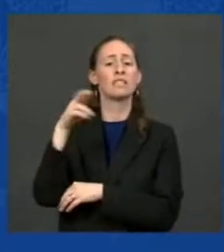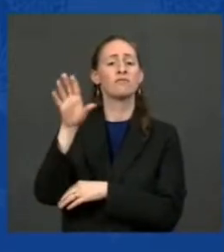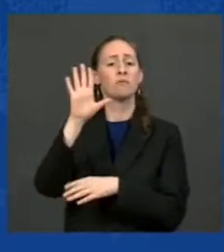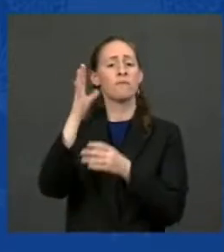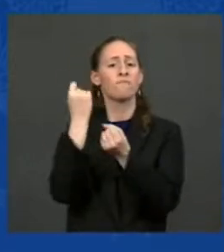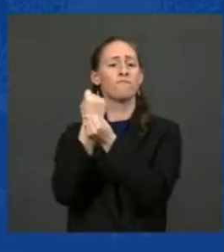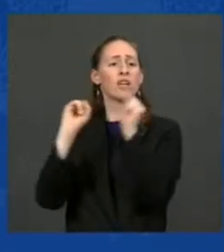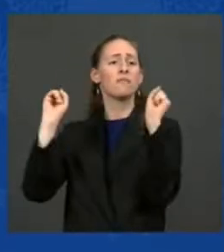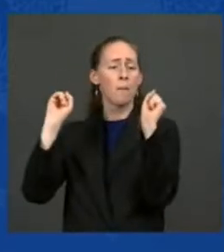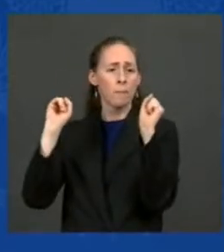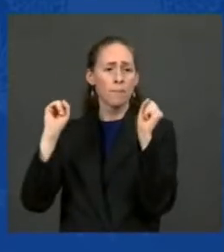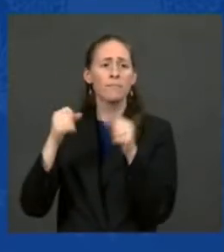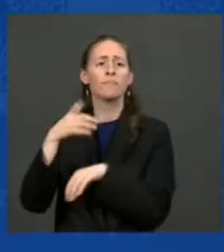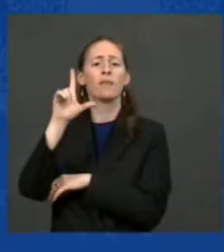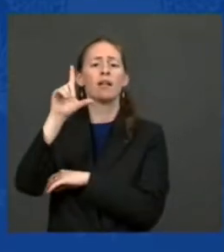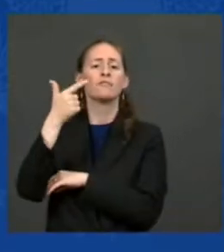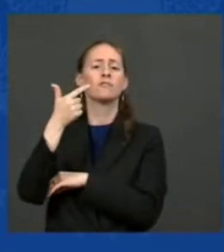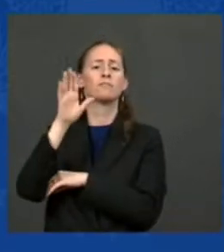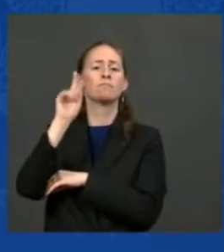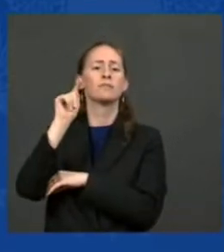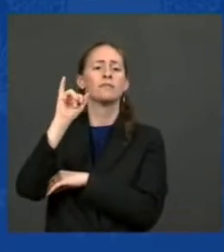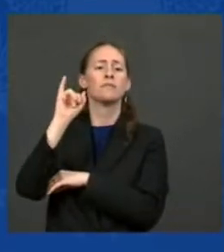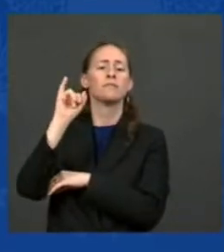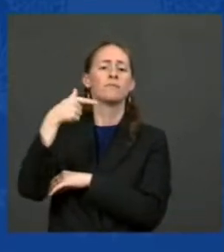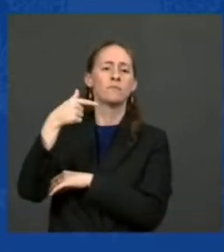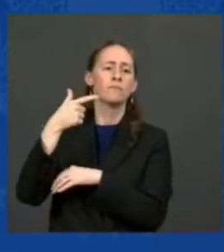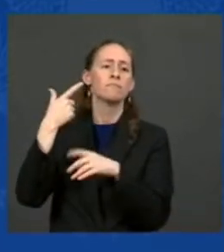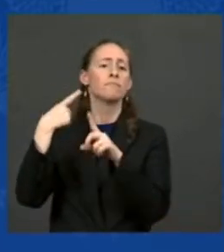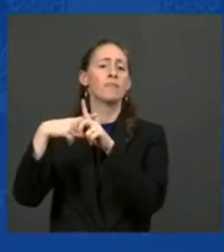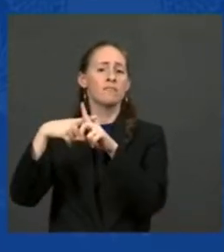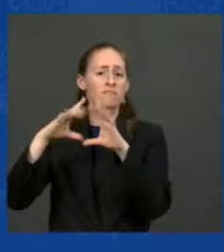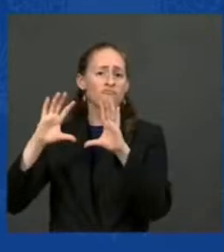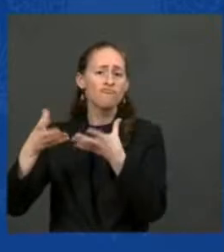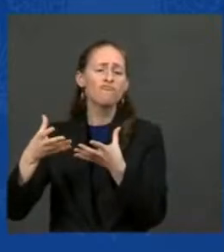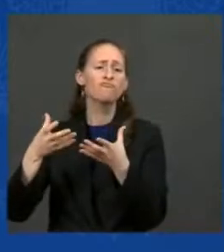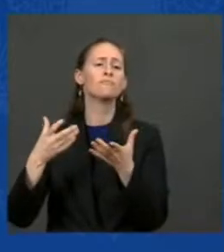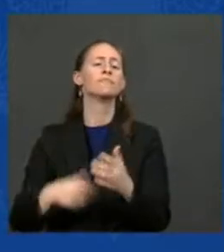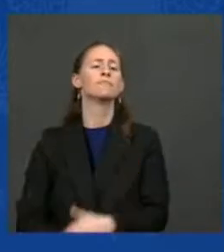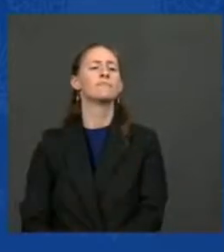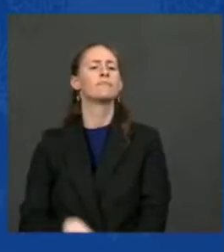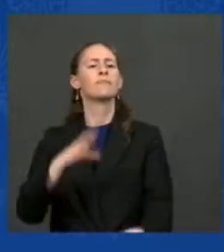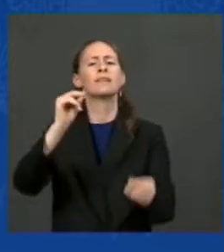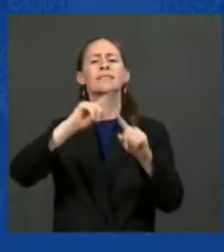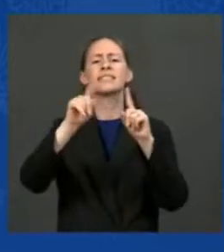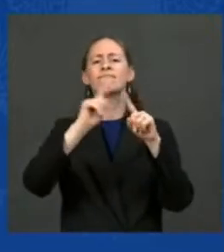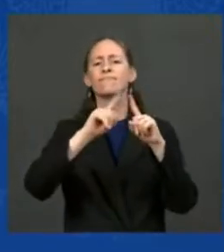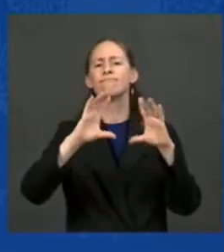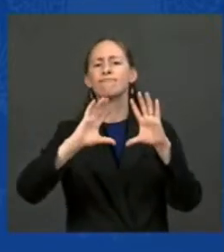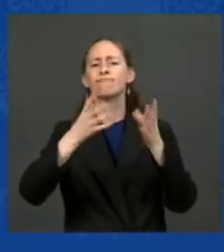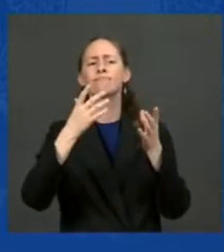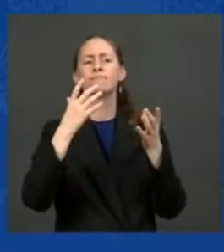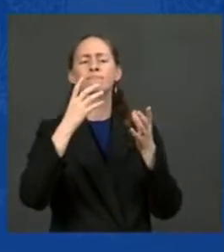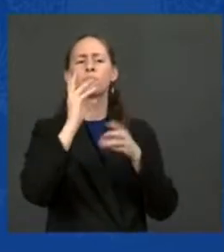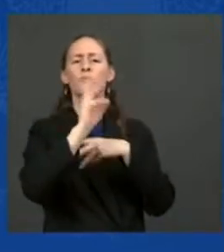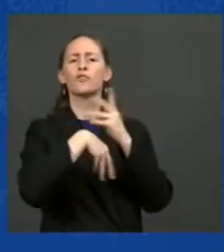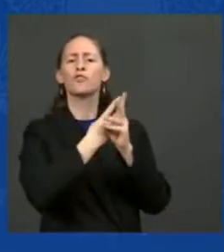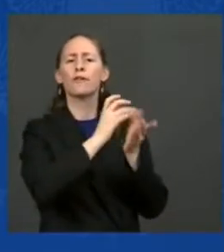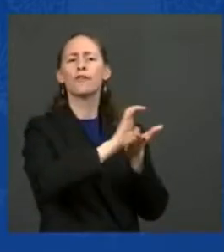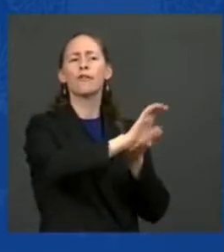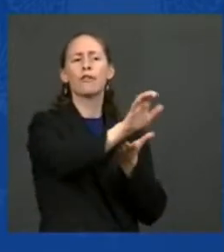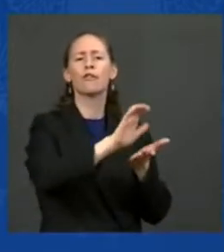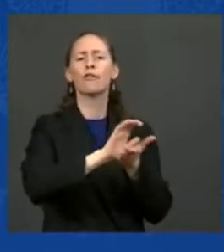of the LGBTQ plus peoples and other marginalized communities around the world by practicing what